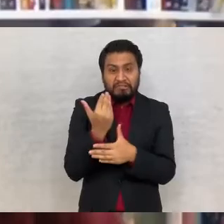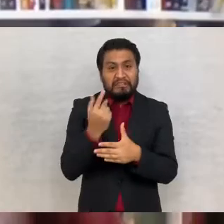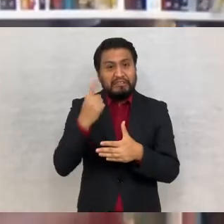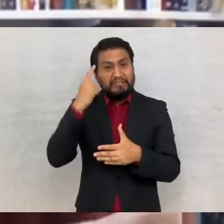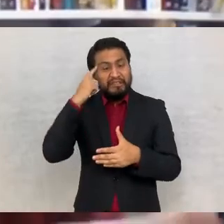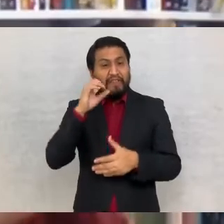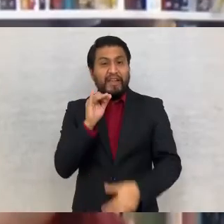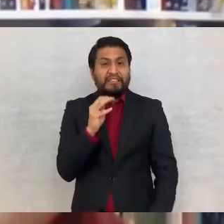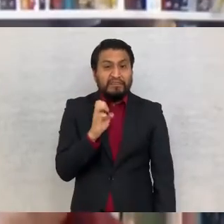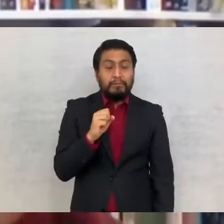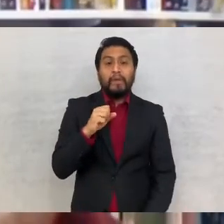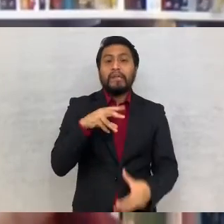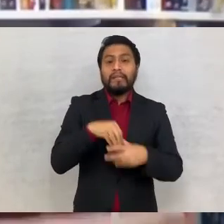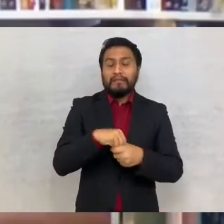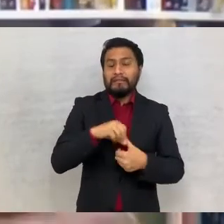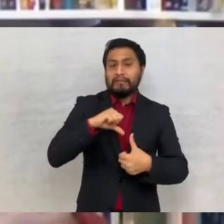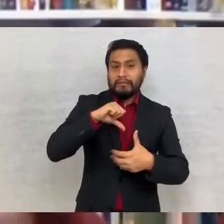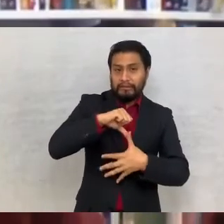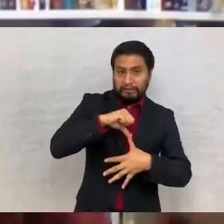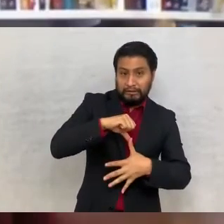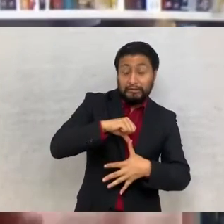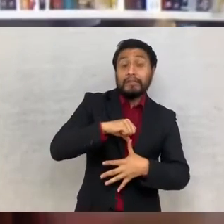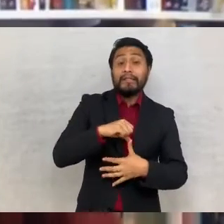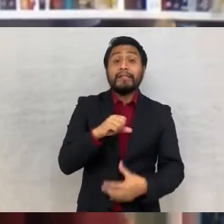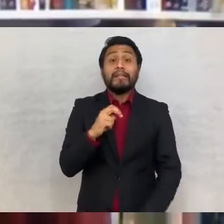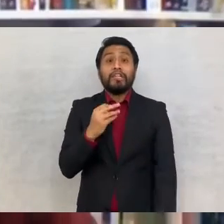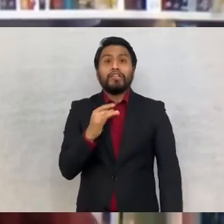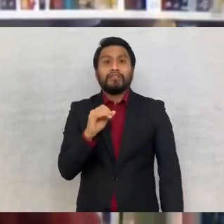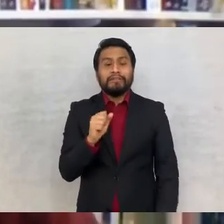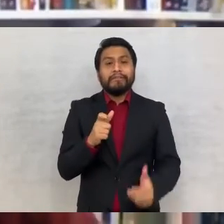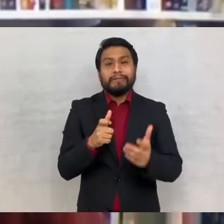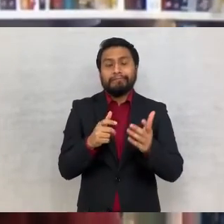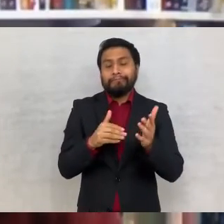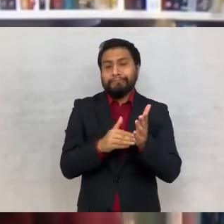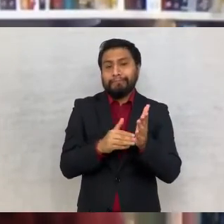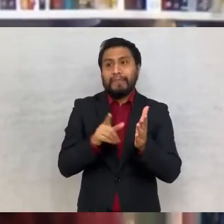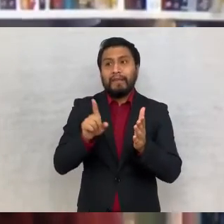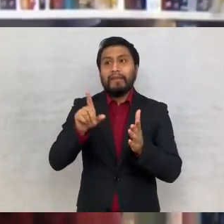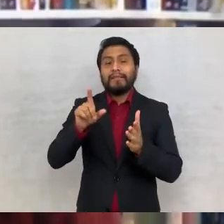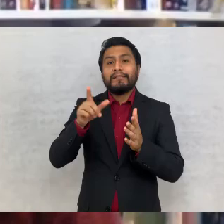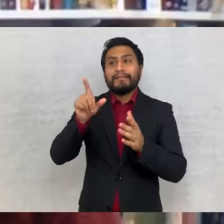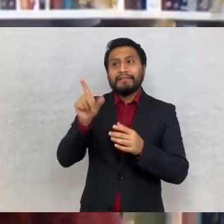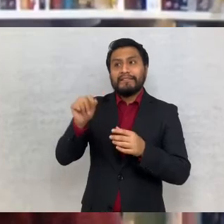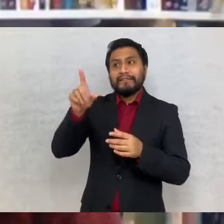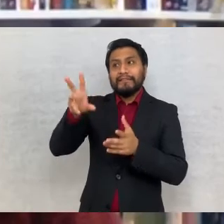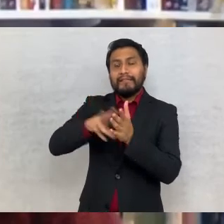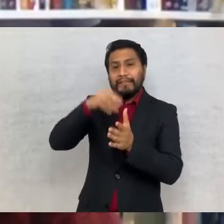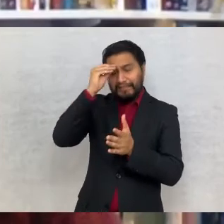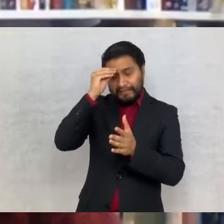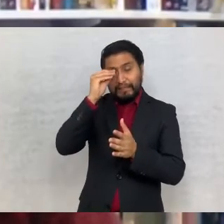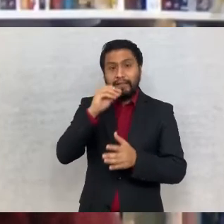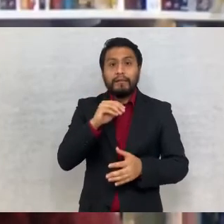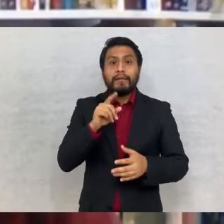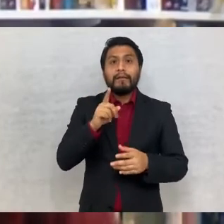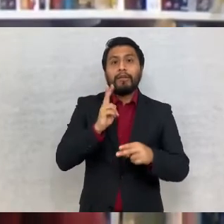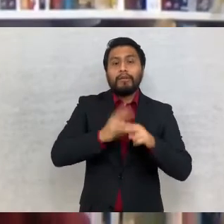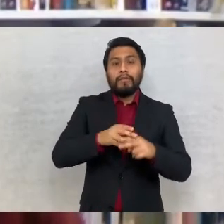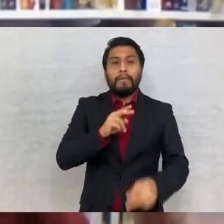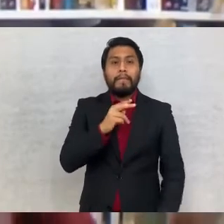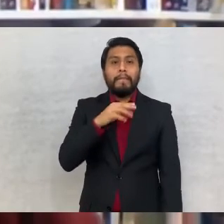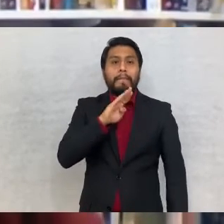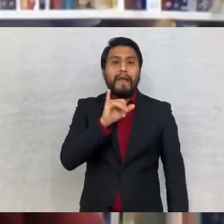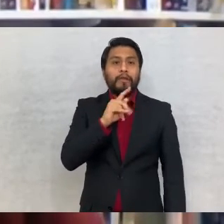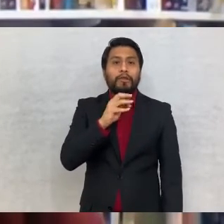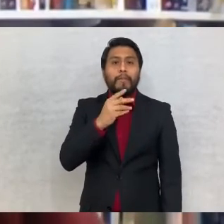body. The function of eugenics was then to identify the right place for each person to occupy in society. To identify that right place, Pende created